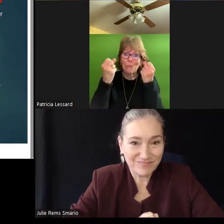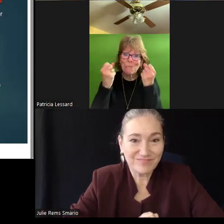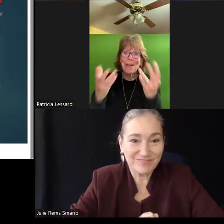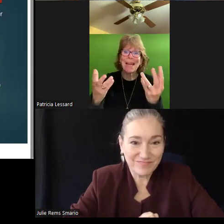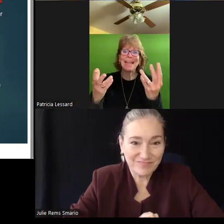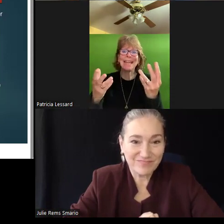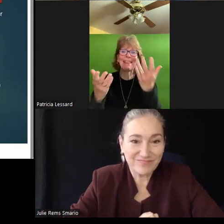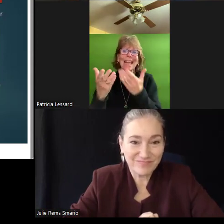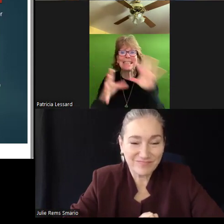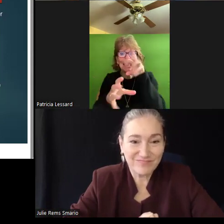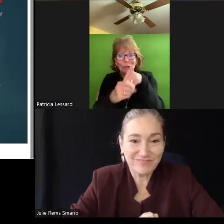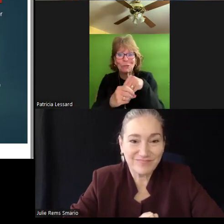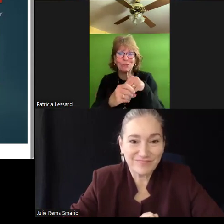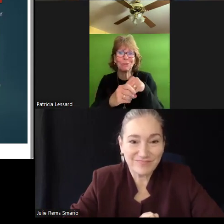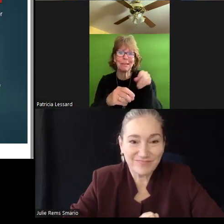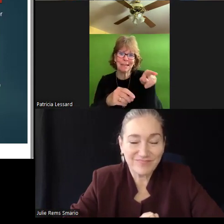number 7.